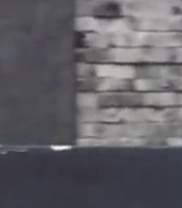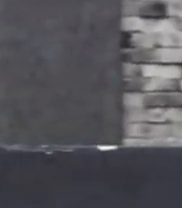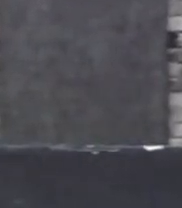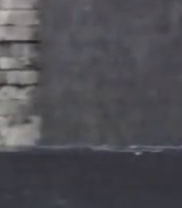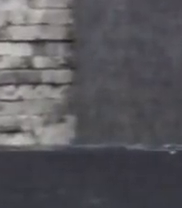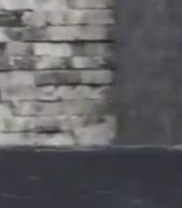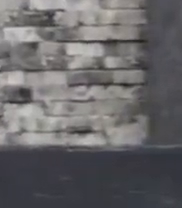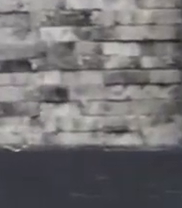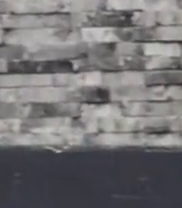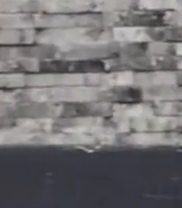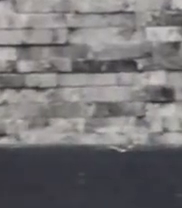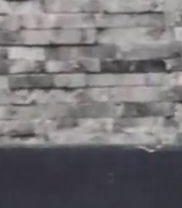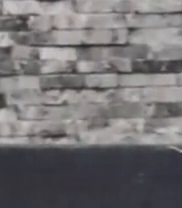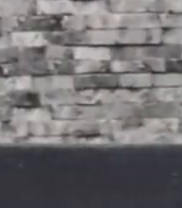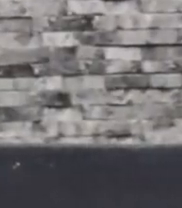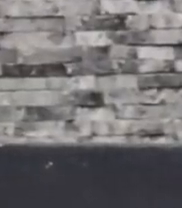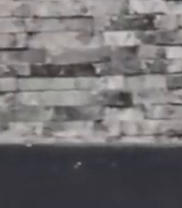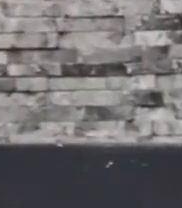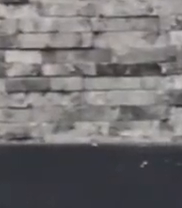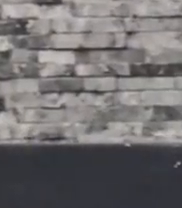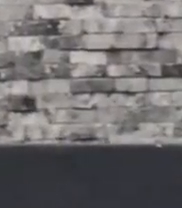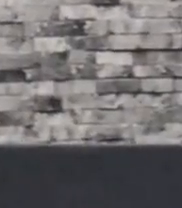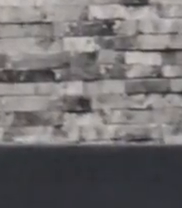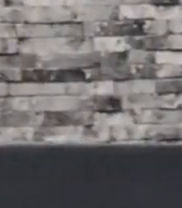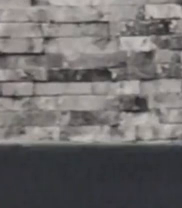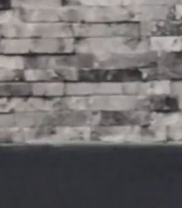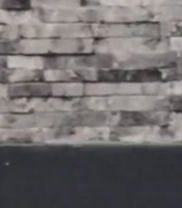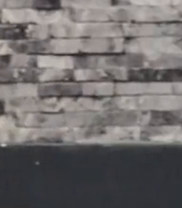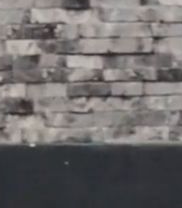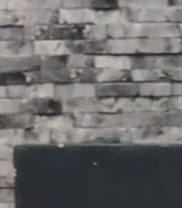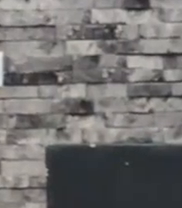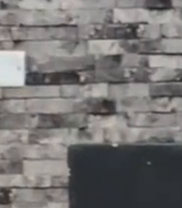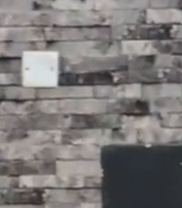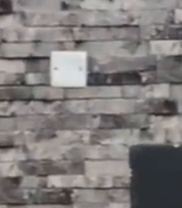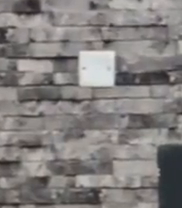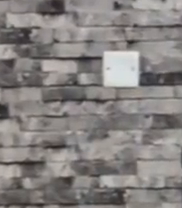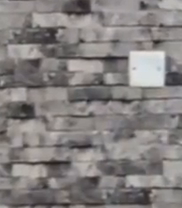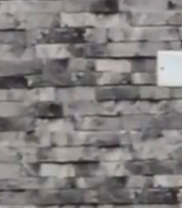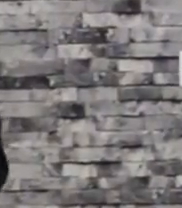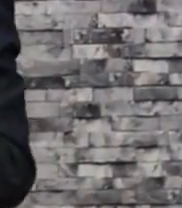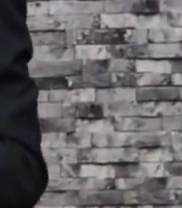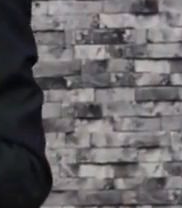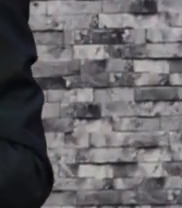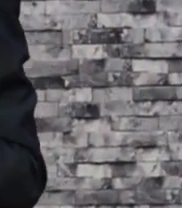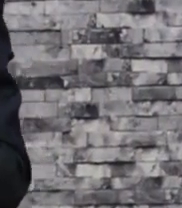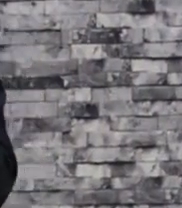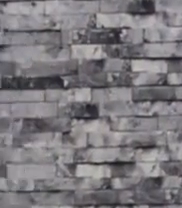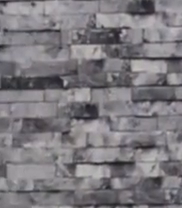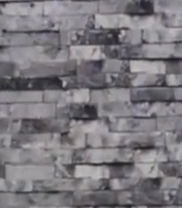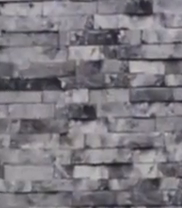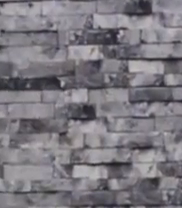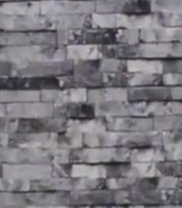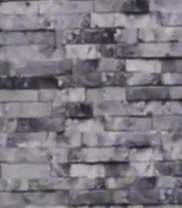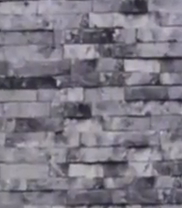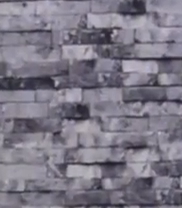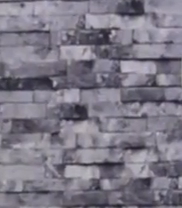if you were to make a house, kama ungalitengeza nyumba, you would need materials. Ungehitaji